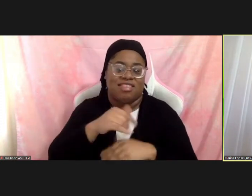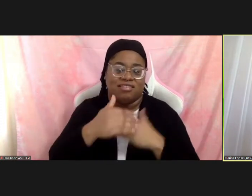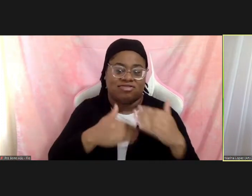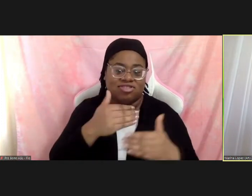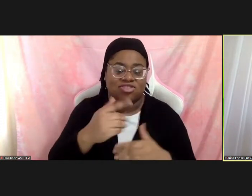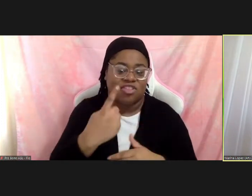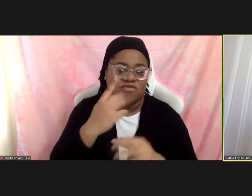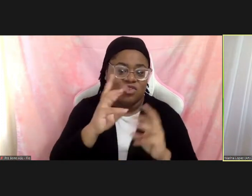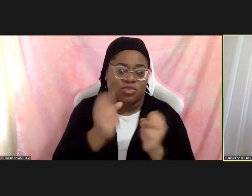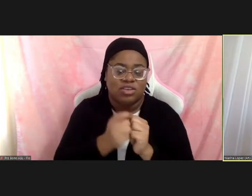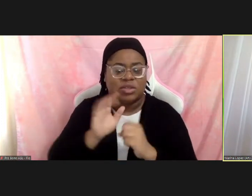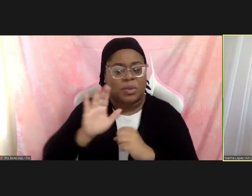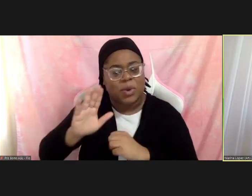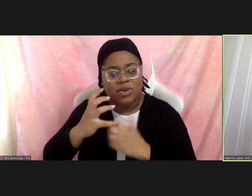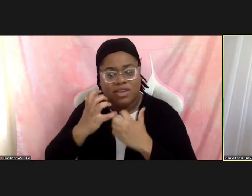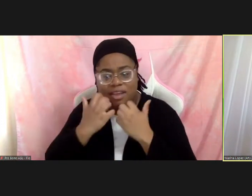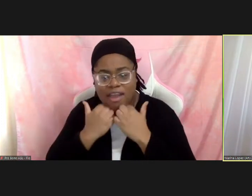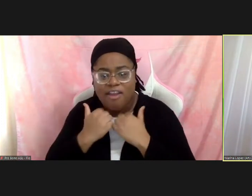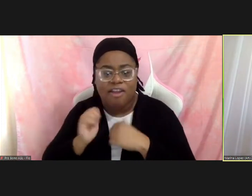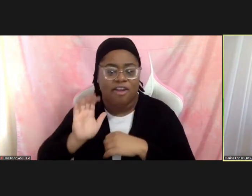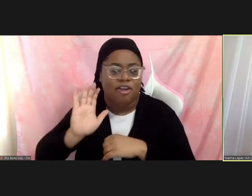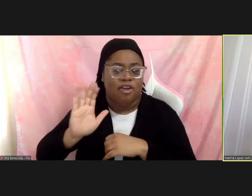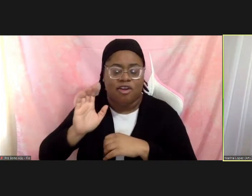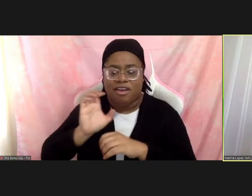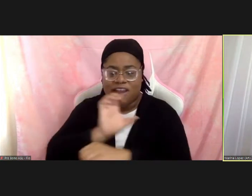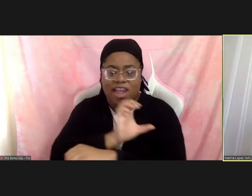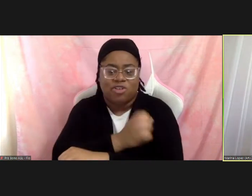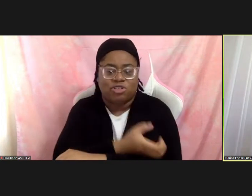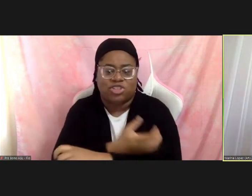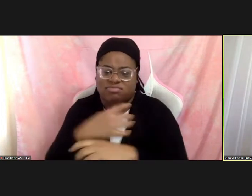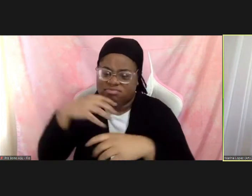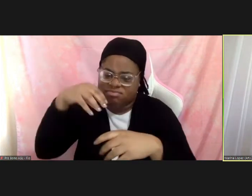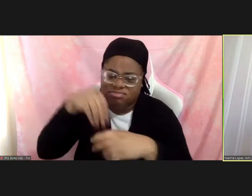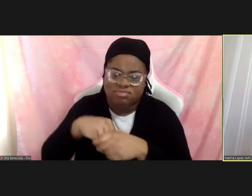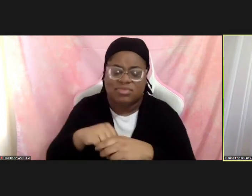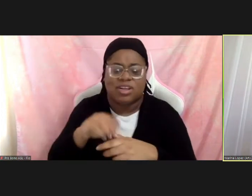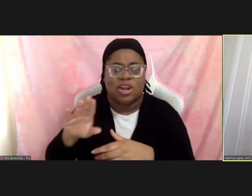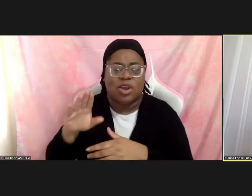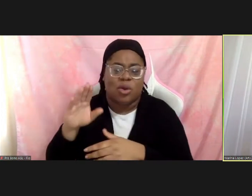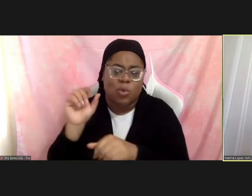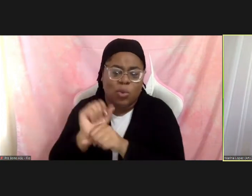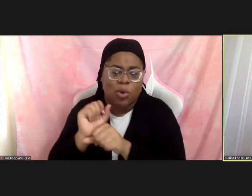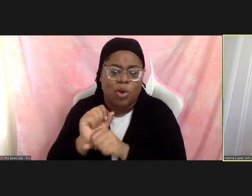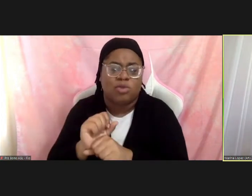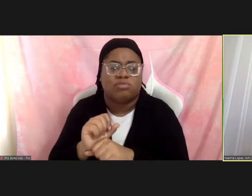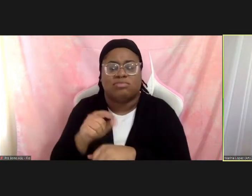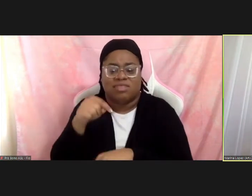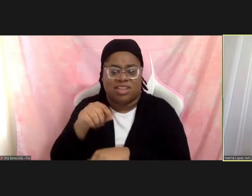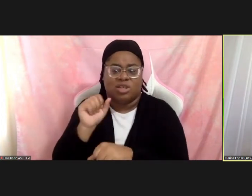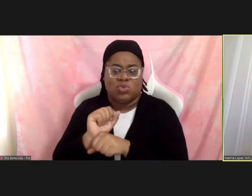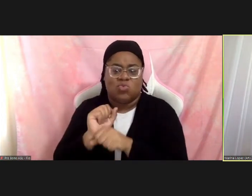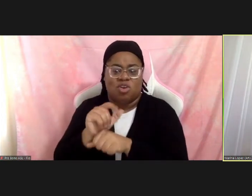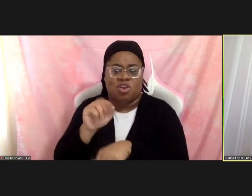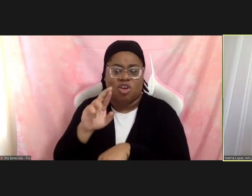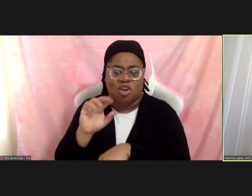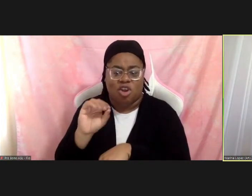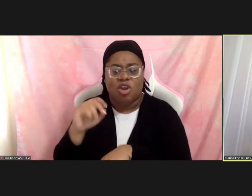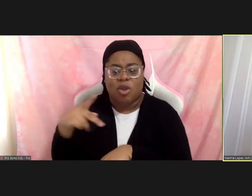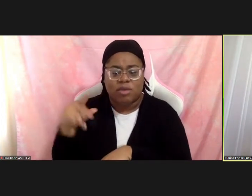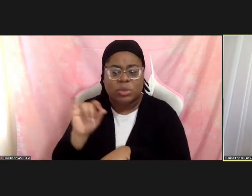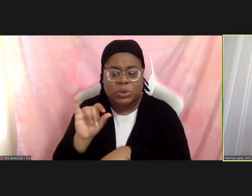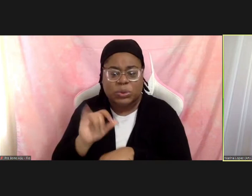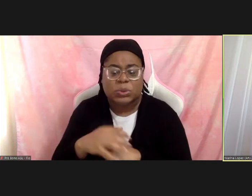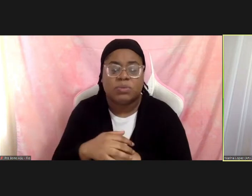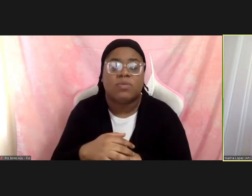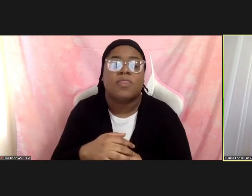her care and energy are woven into the work that Art.Coop does. And I've really loved